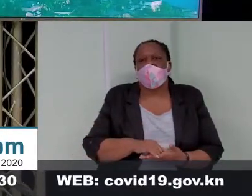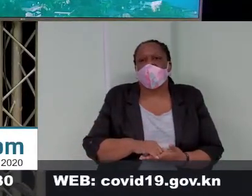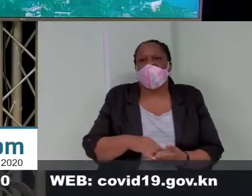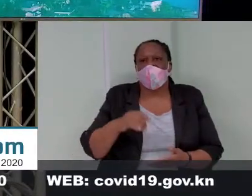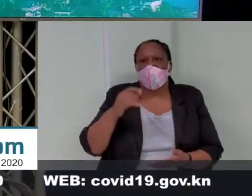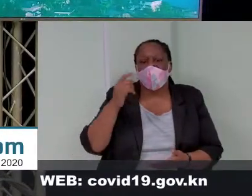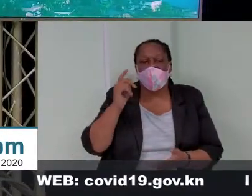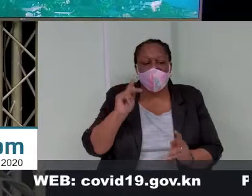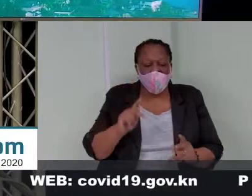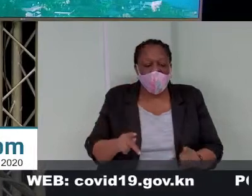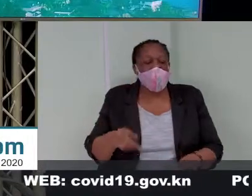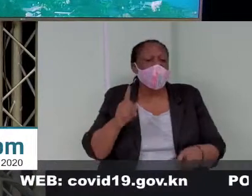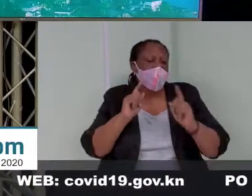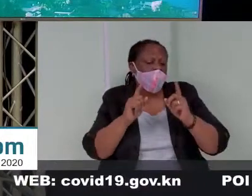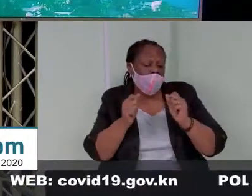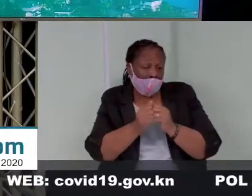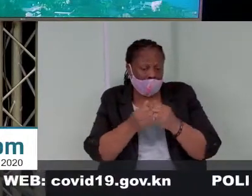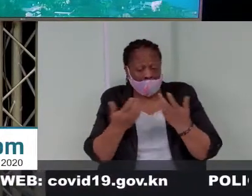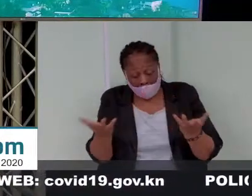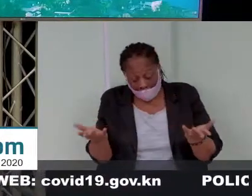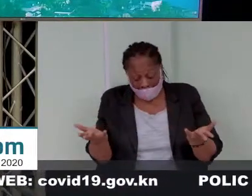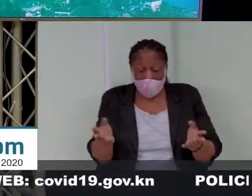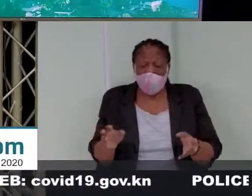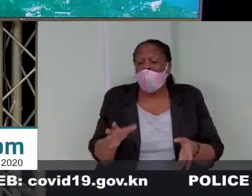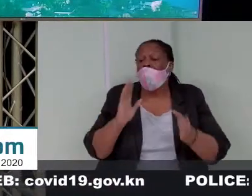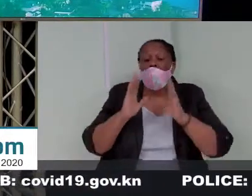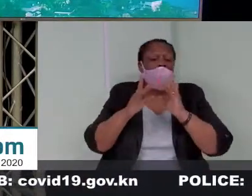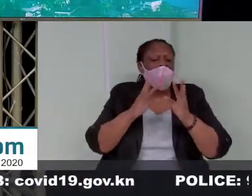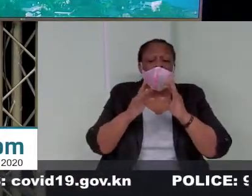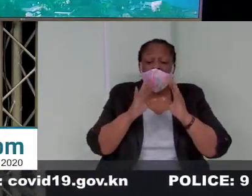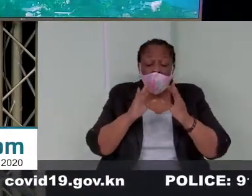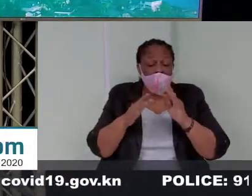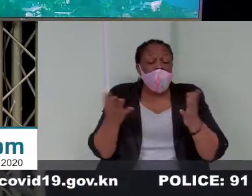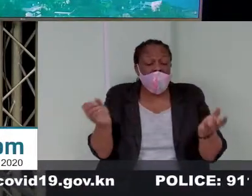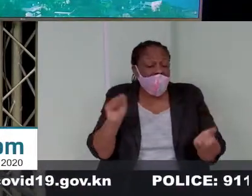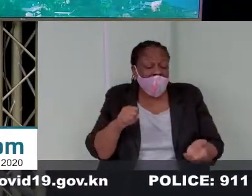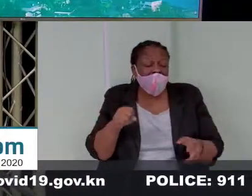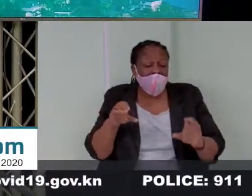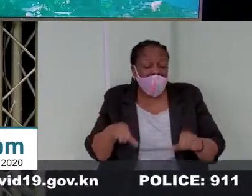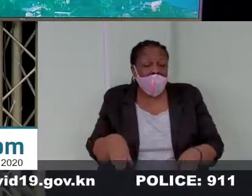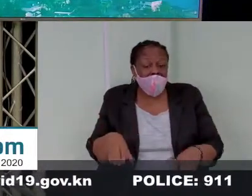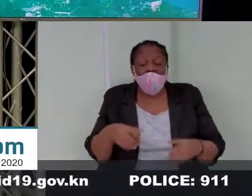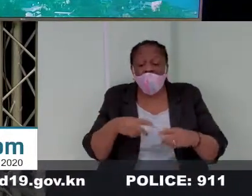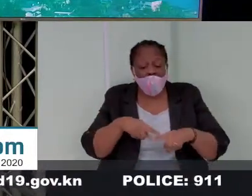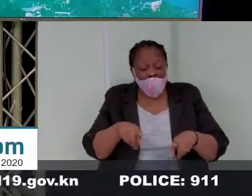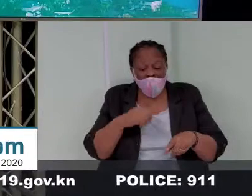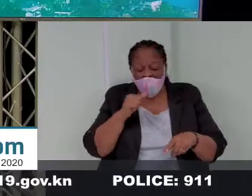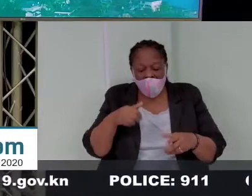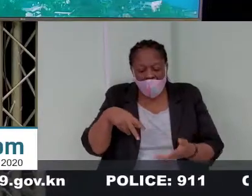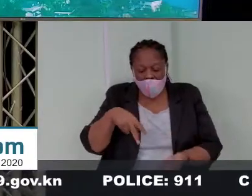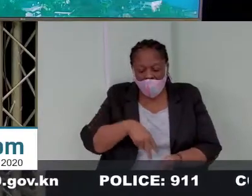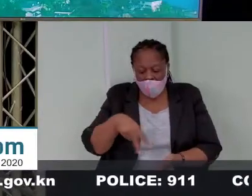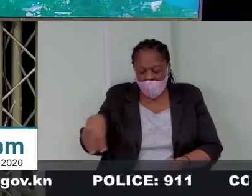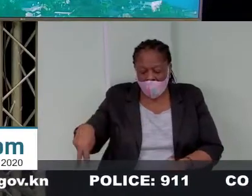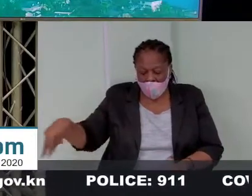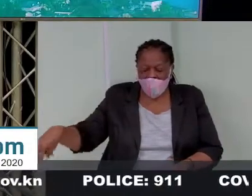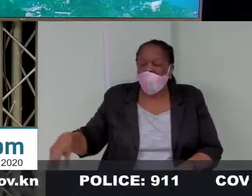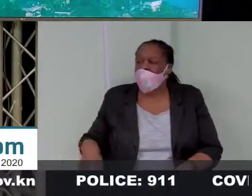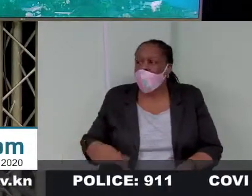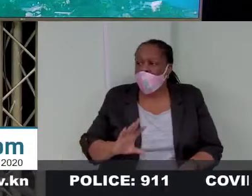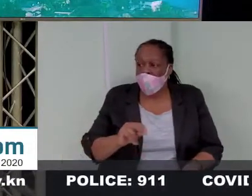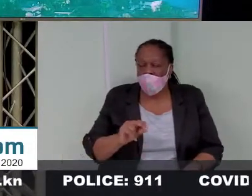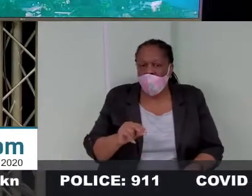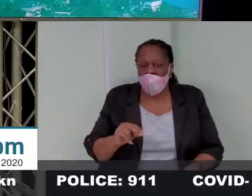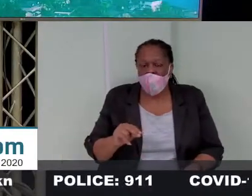because social distancing suggests there is isolation or no communication with another person, whereas